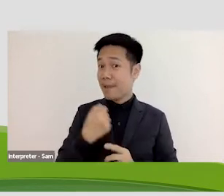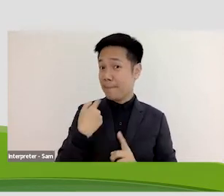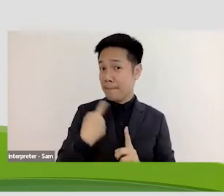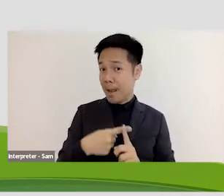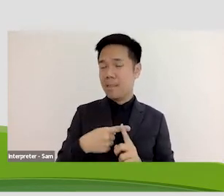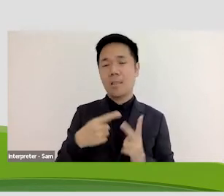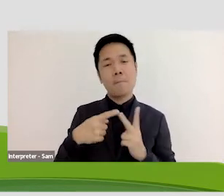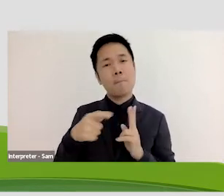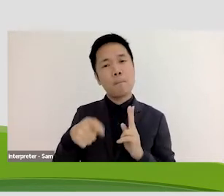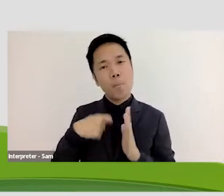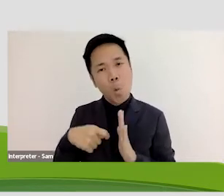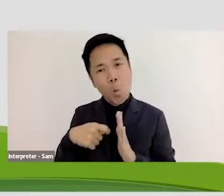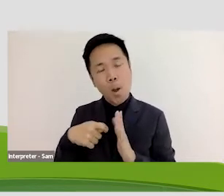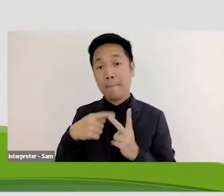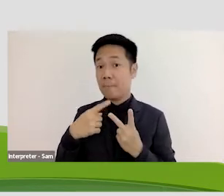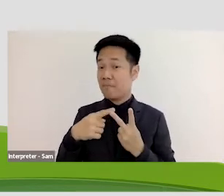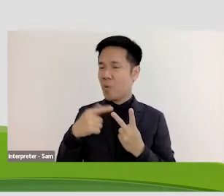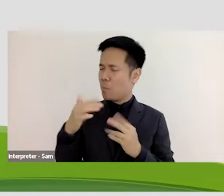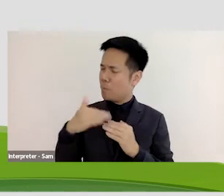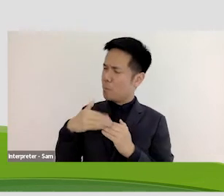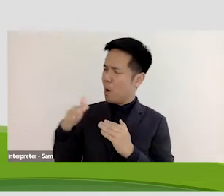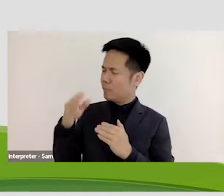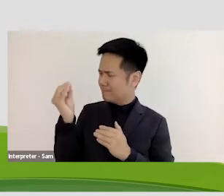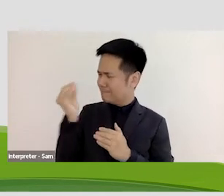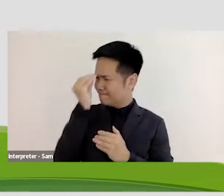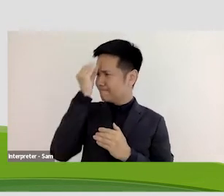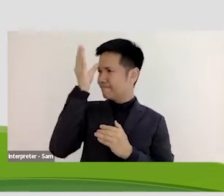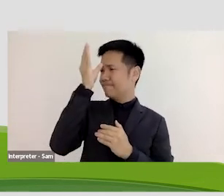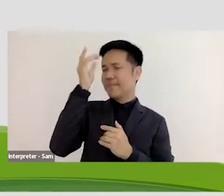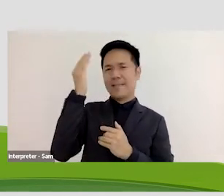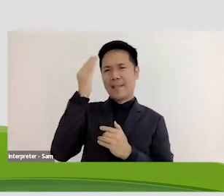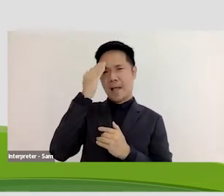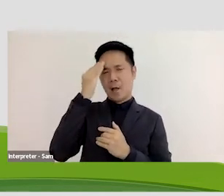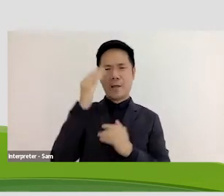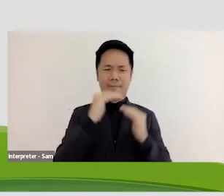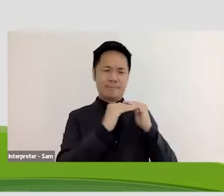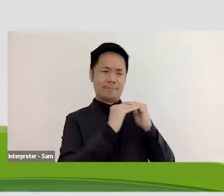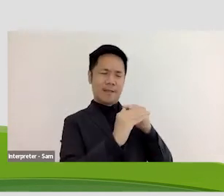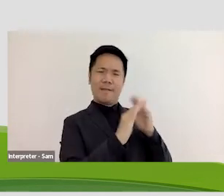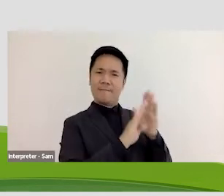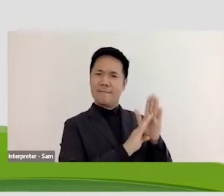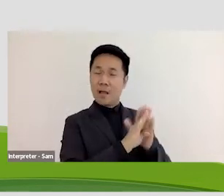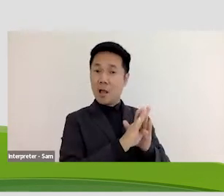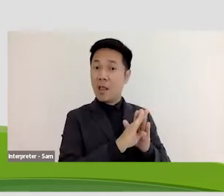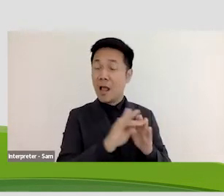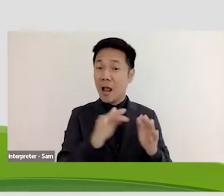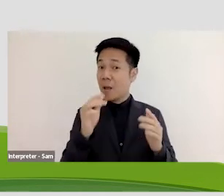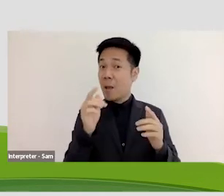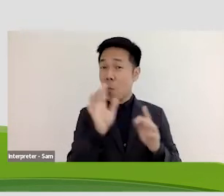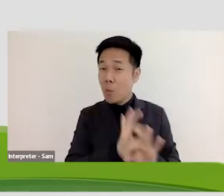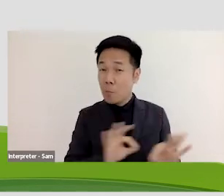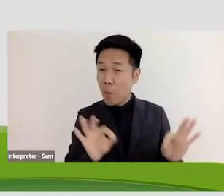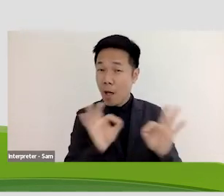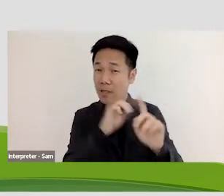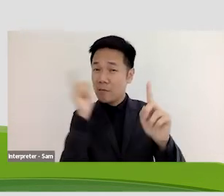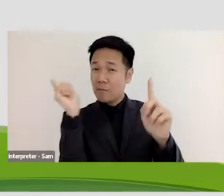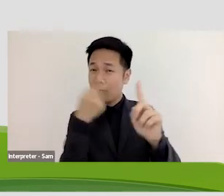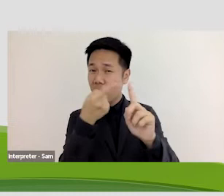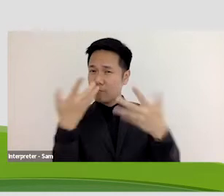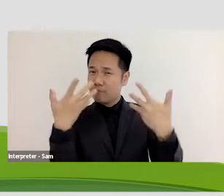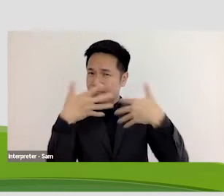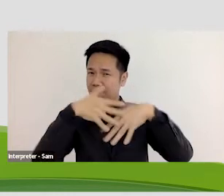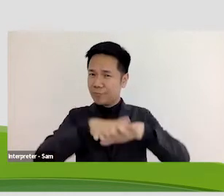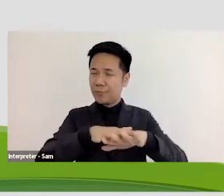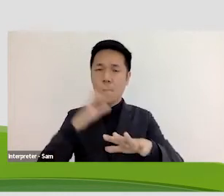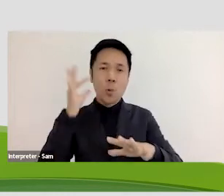programs for risk-informed sustainable development to ensure gender mainstreaming in policies and planning